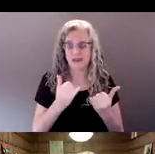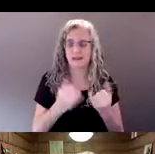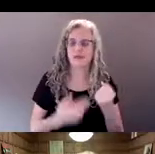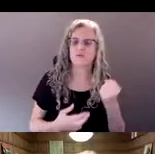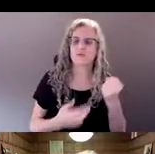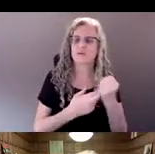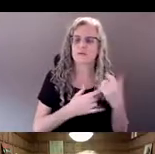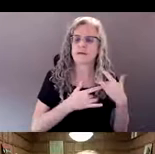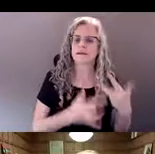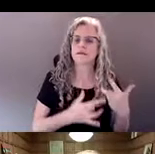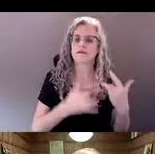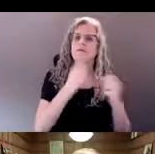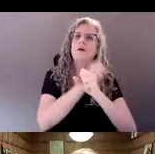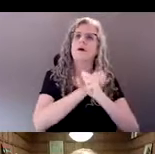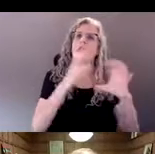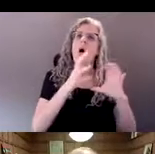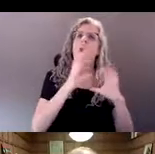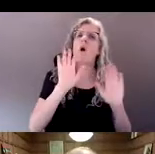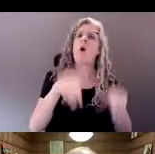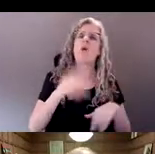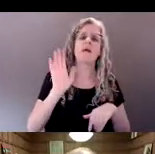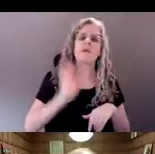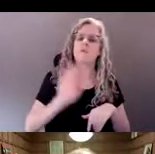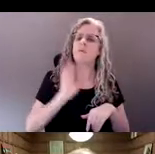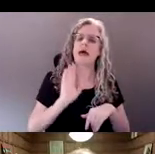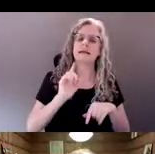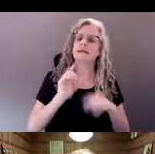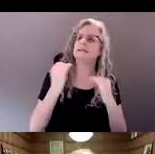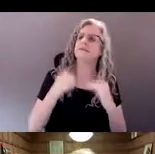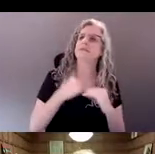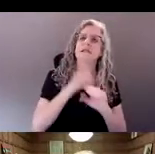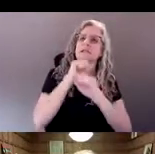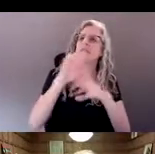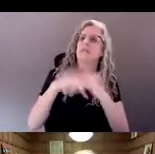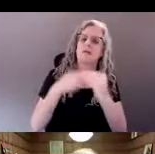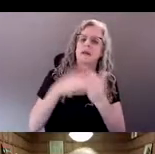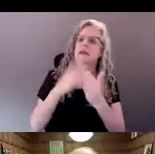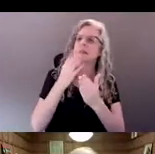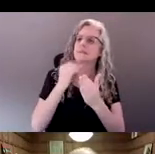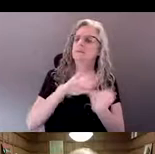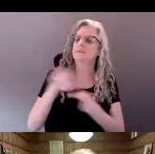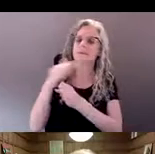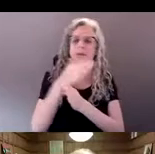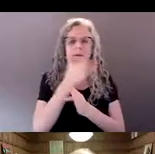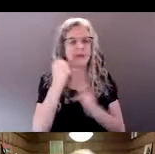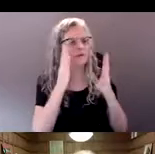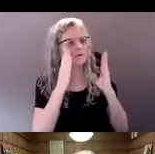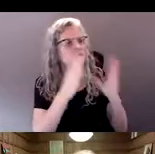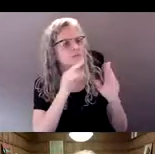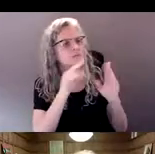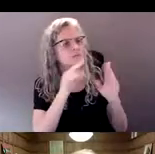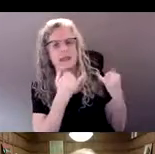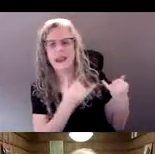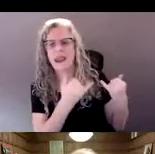imagine that the past has little to offer us as students of anti-Semitism, and that we should better focus our energies on